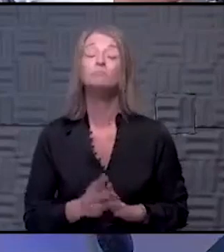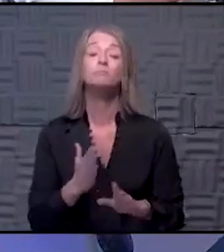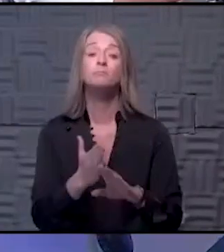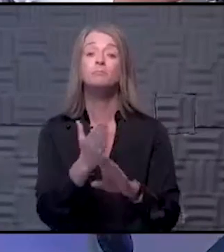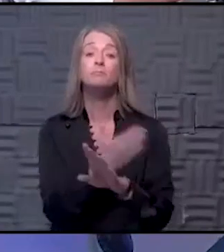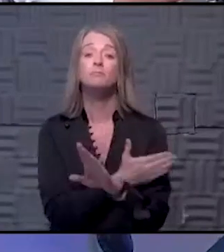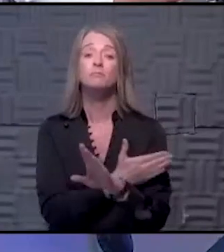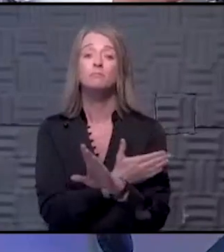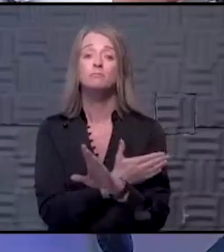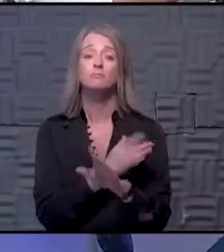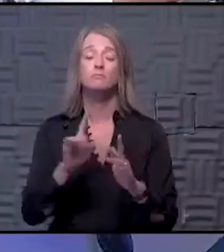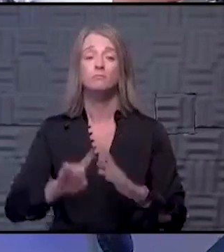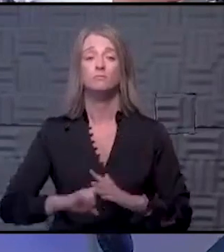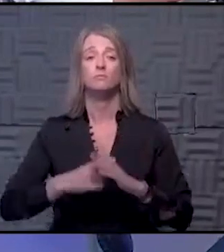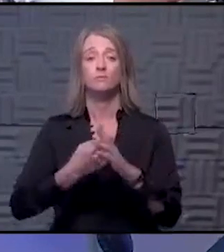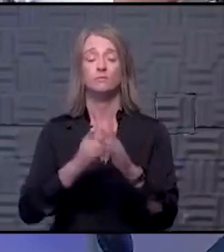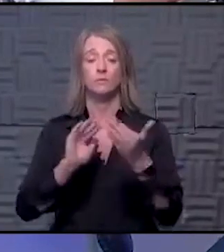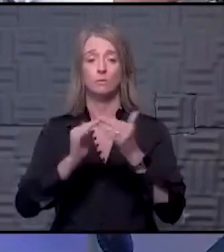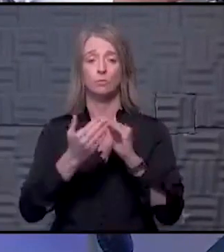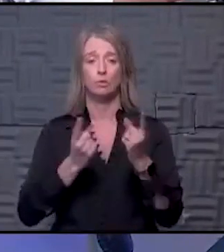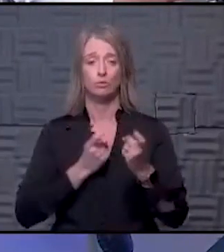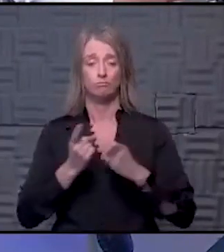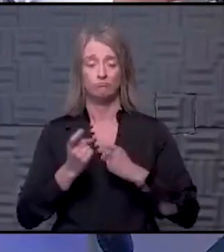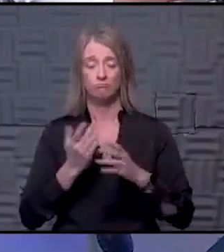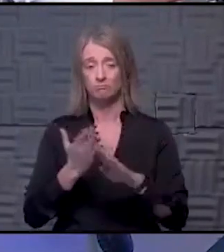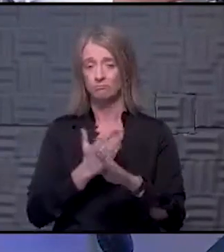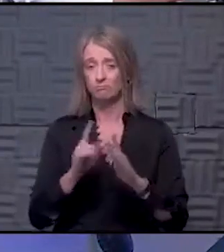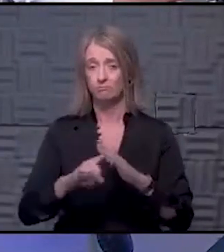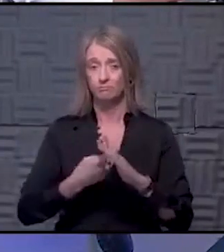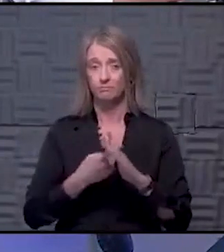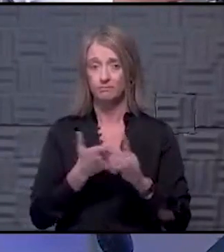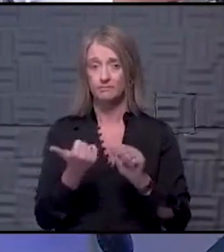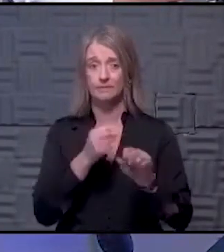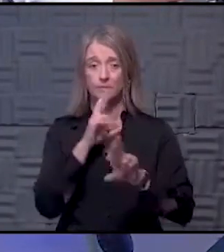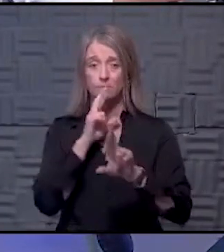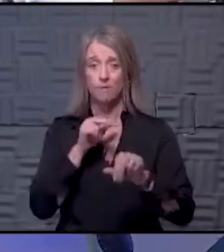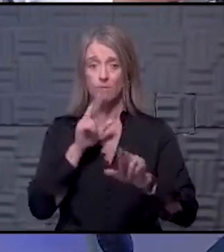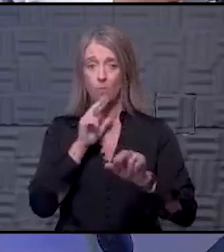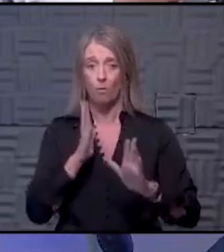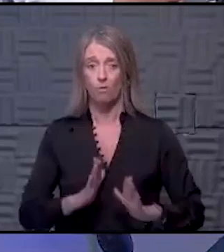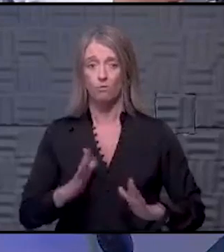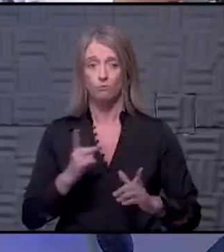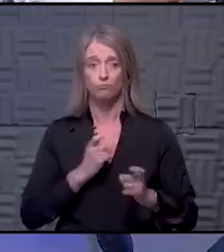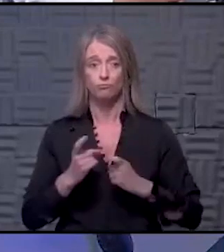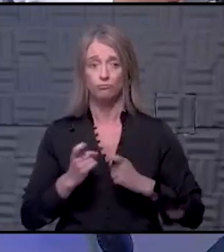Before we jump into our community questions today, are there any reporter questions on the line?